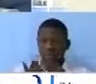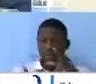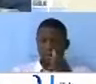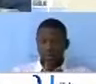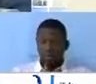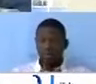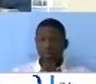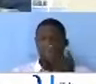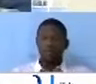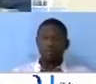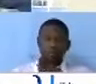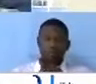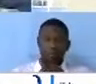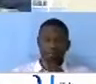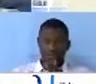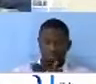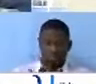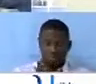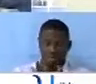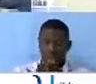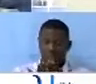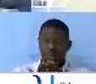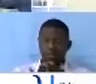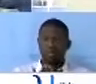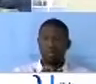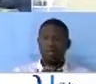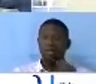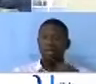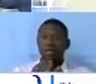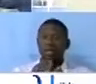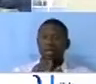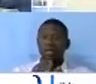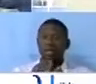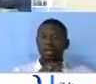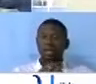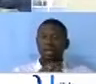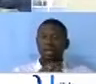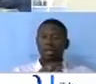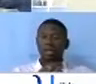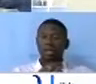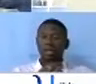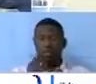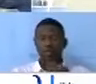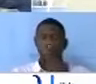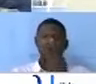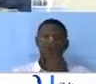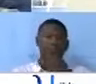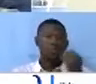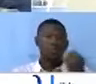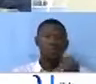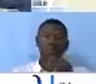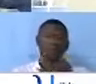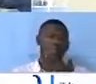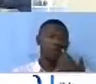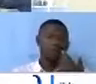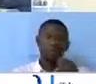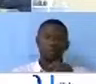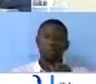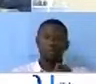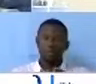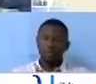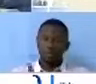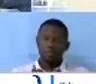time, 436. Honestly, I'm not aware. You see, there were two sections. There were two units.